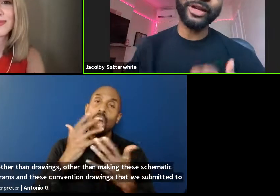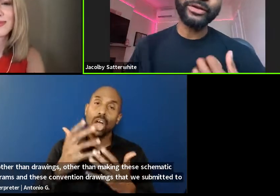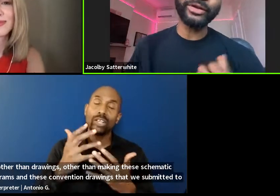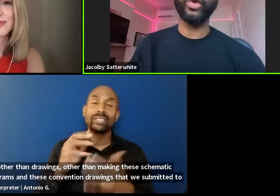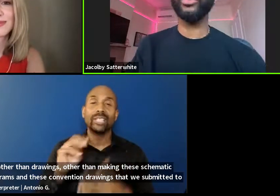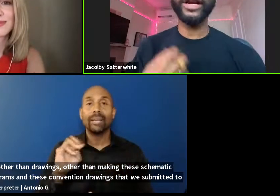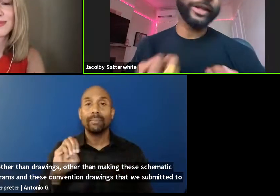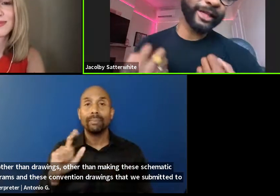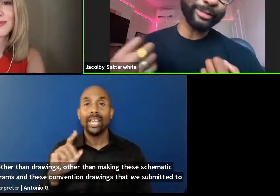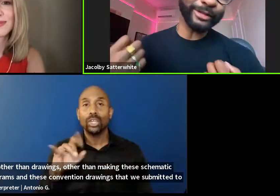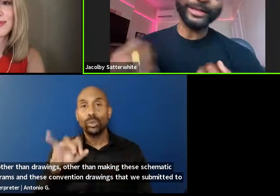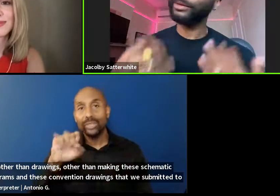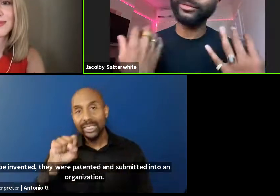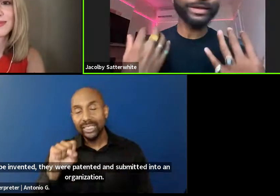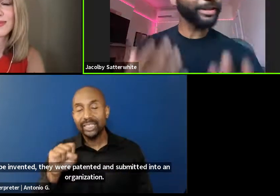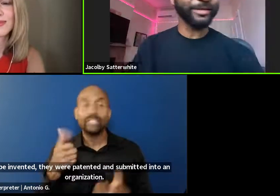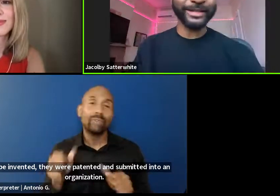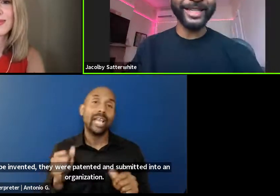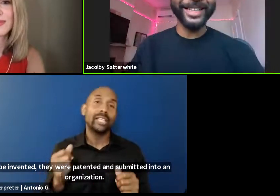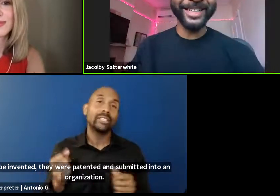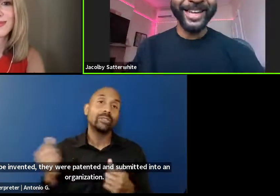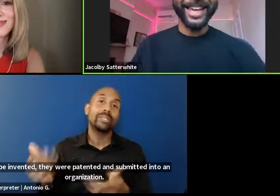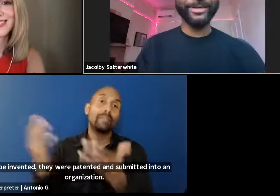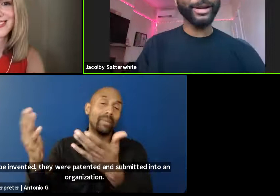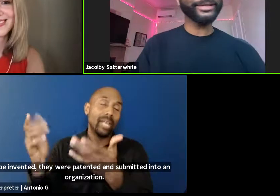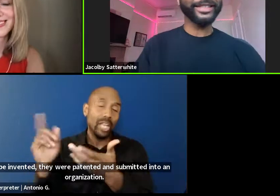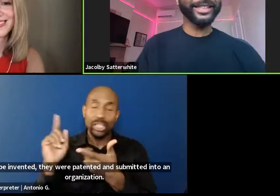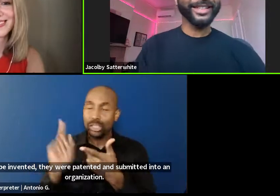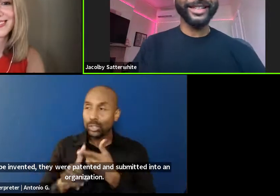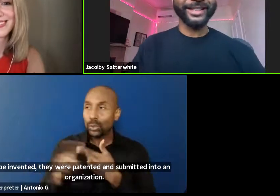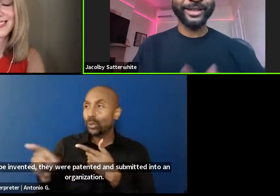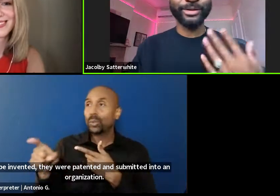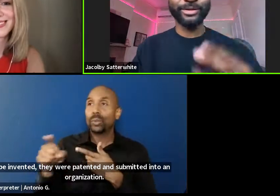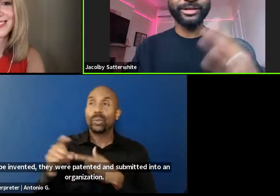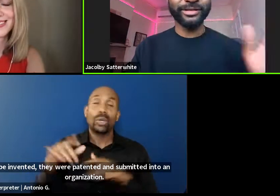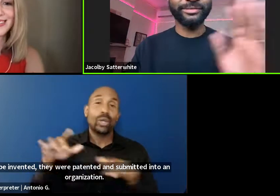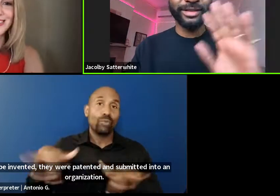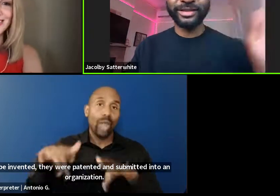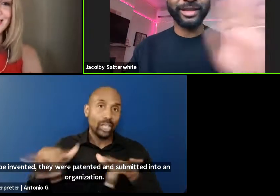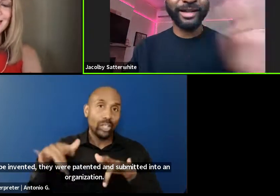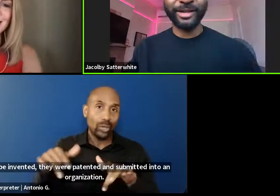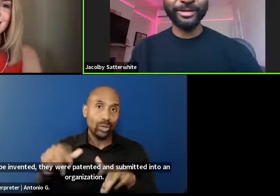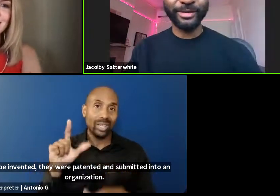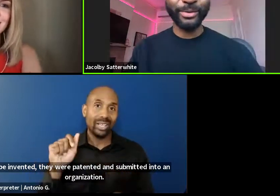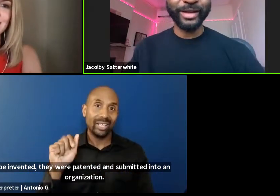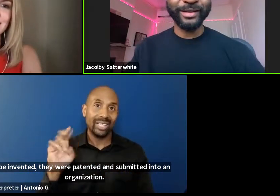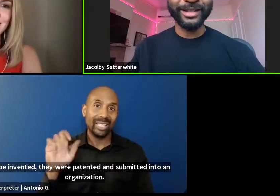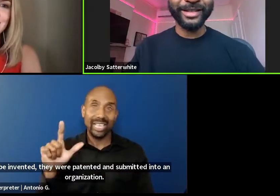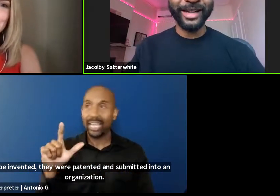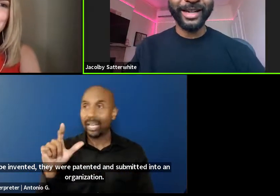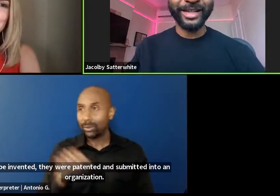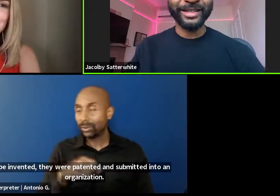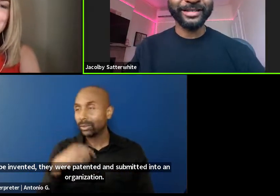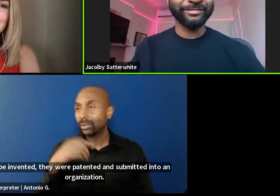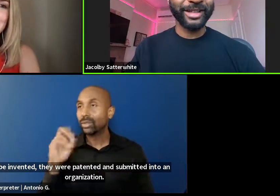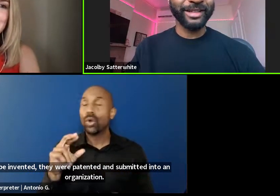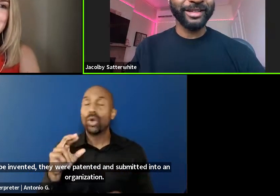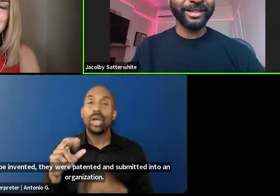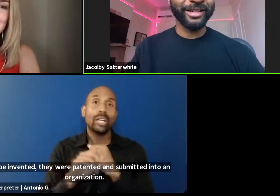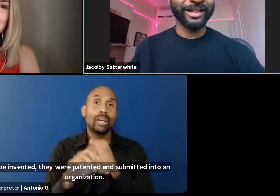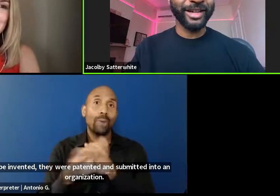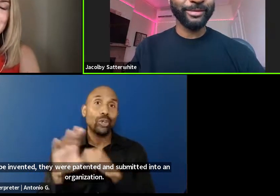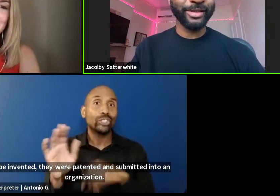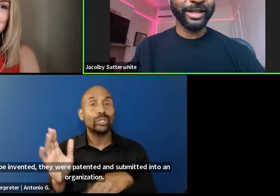them to commercials or record labels. It was really crazy. And when I was a kid, I thought it was psycho and weird, and